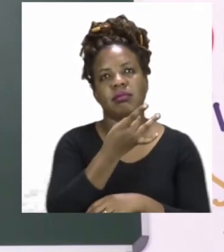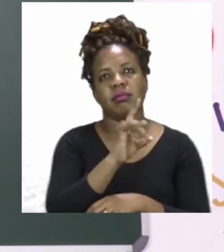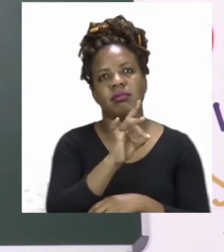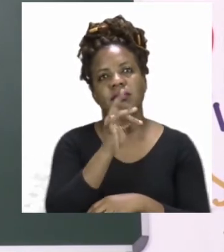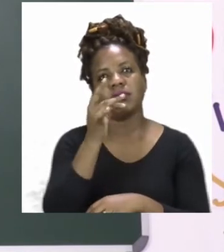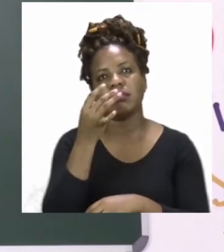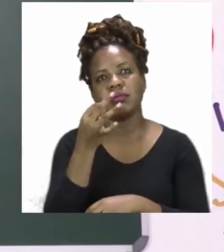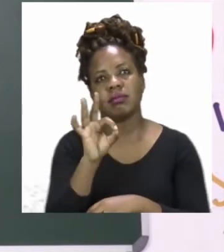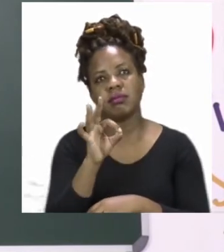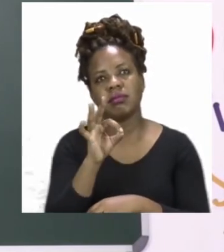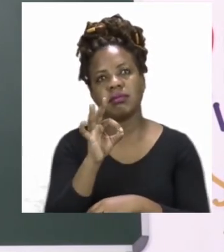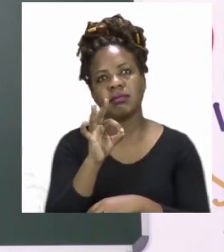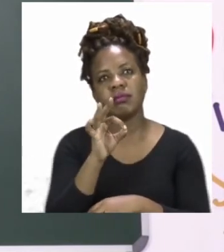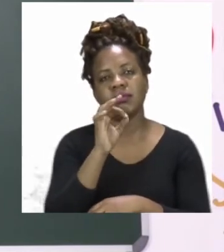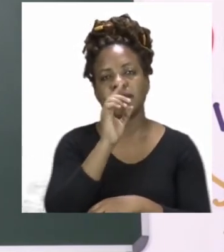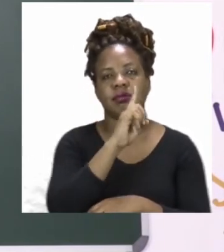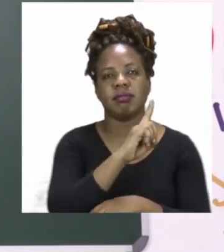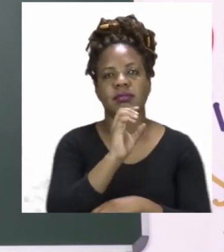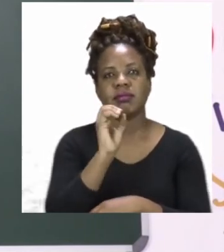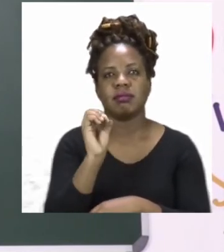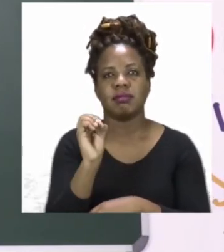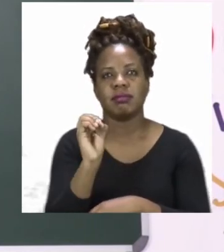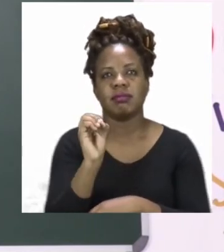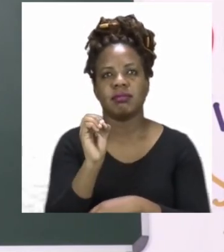9, 10,